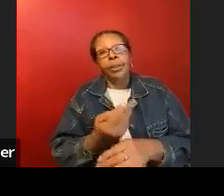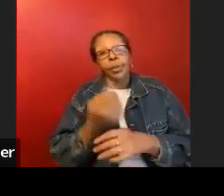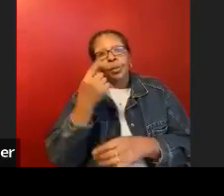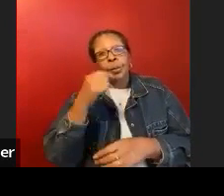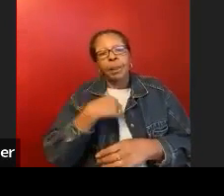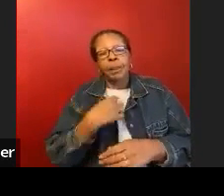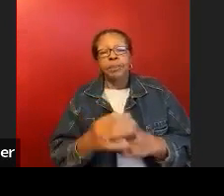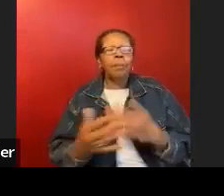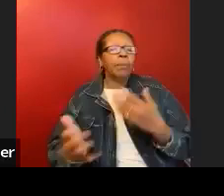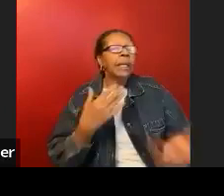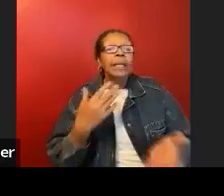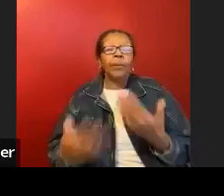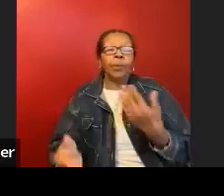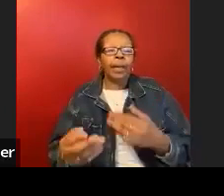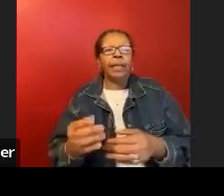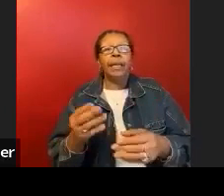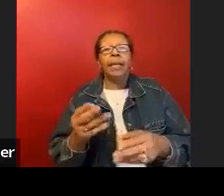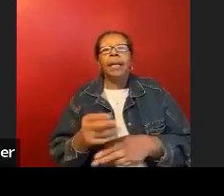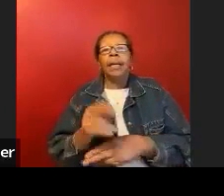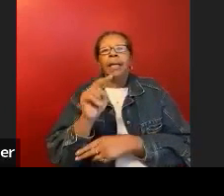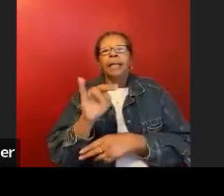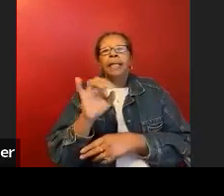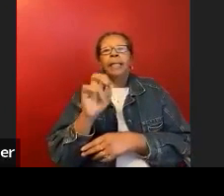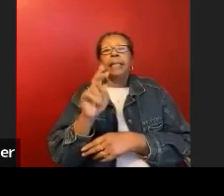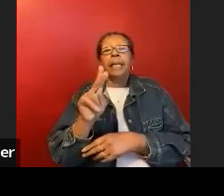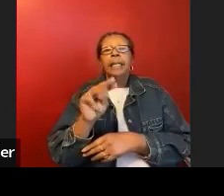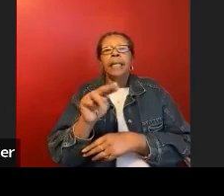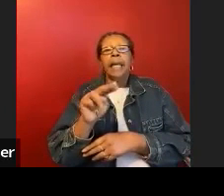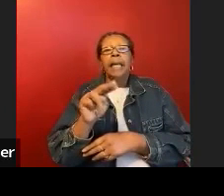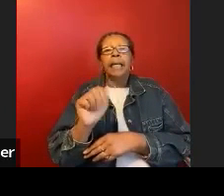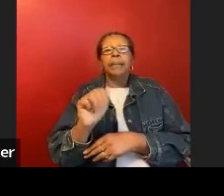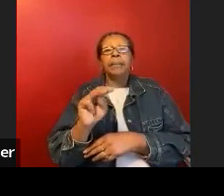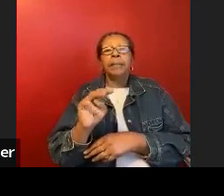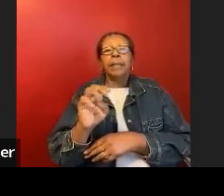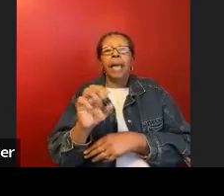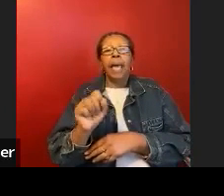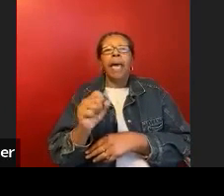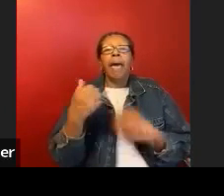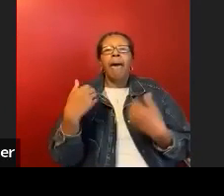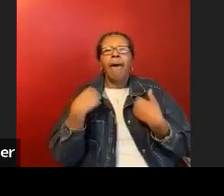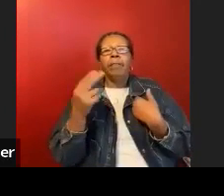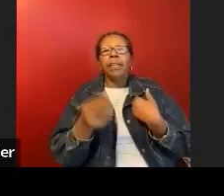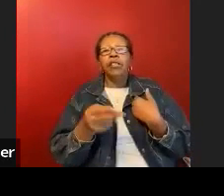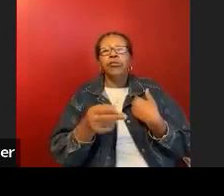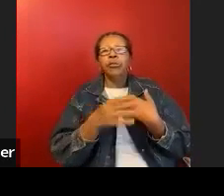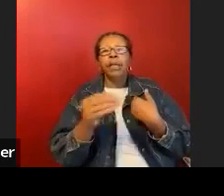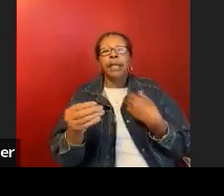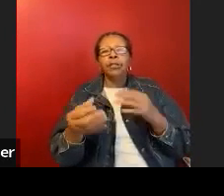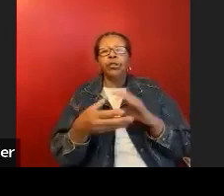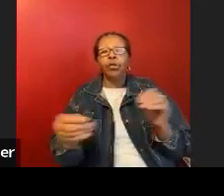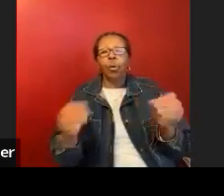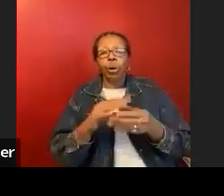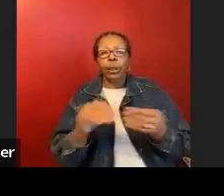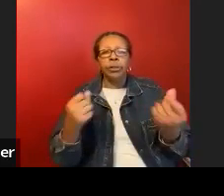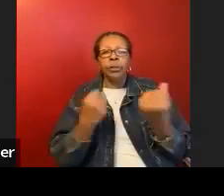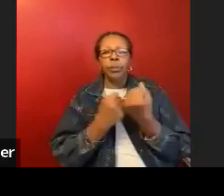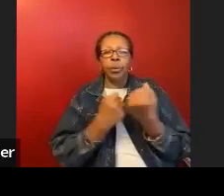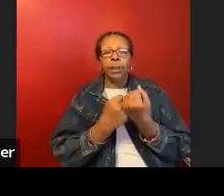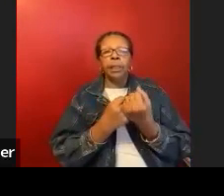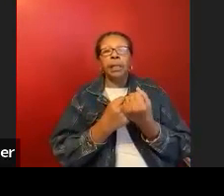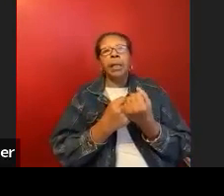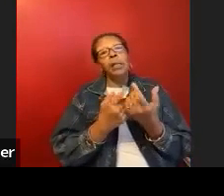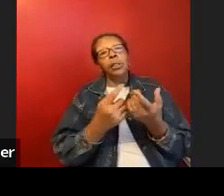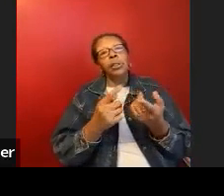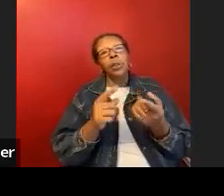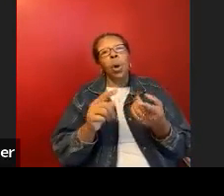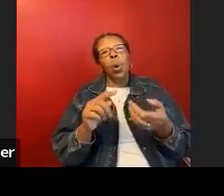have a history and the nicknames have a story behind it. So later on, when we hear about a certain nickname,